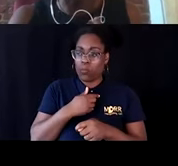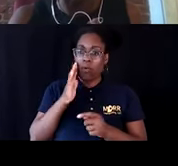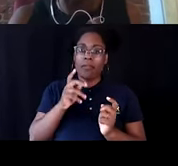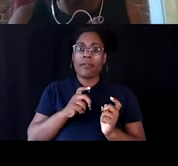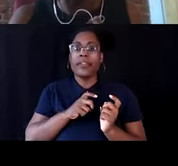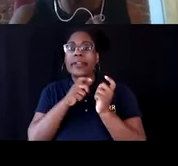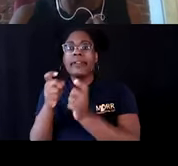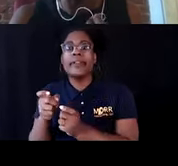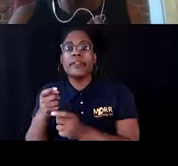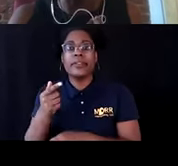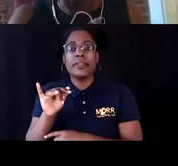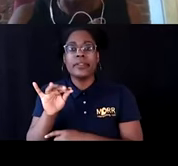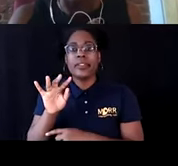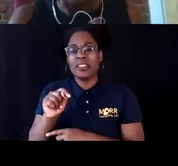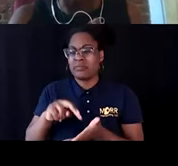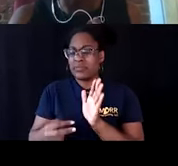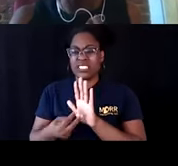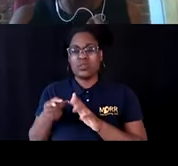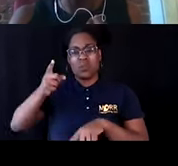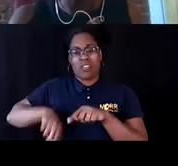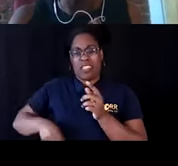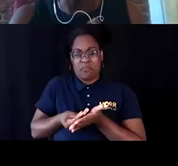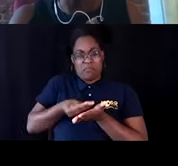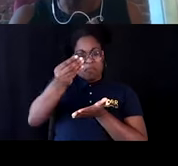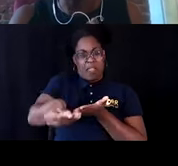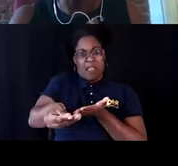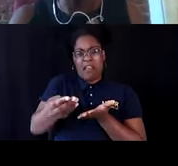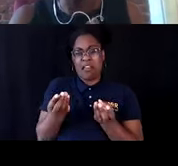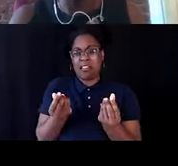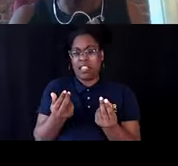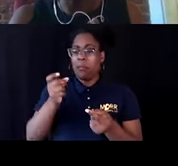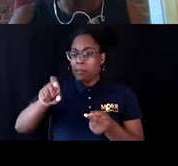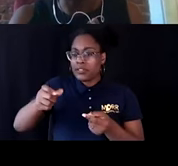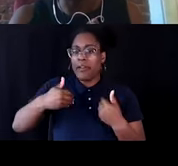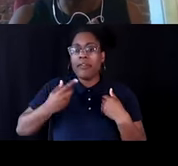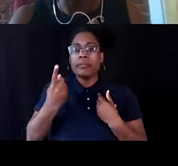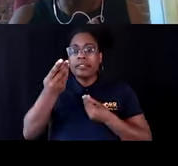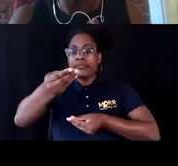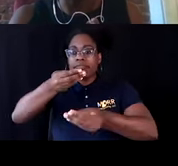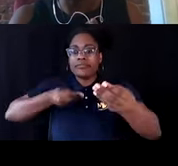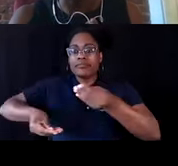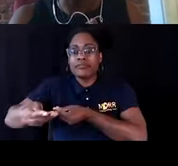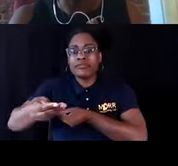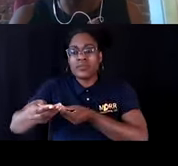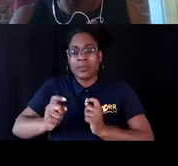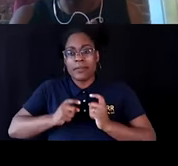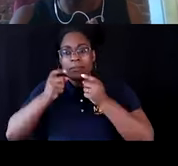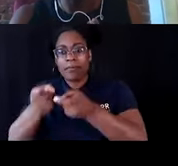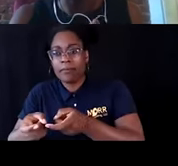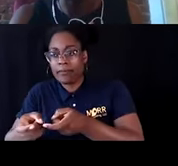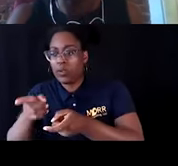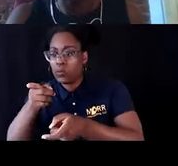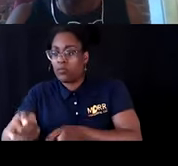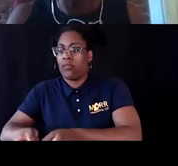to buy that land or to then own that land. And so that created some people